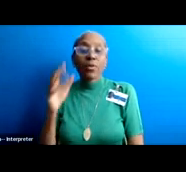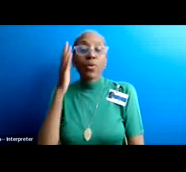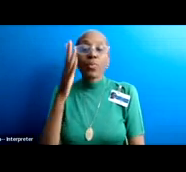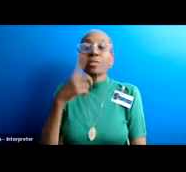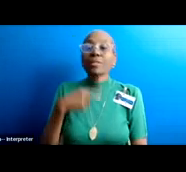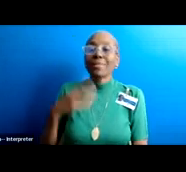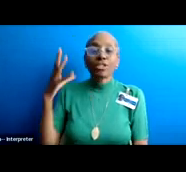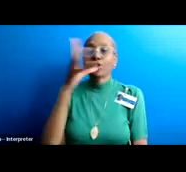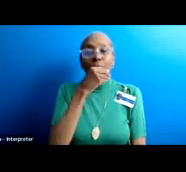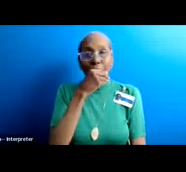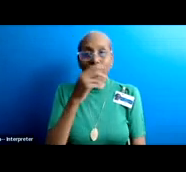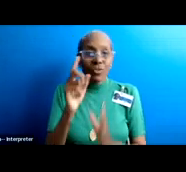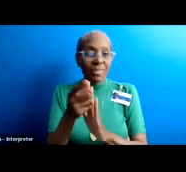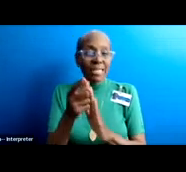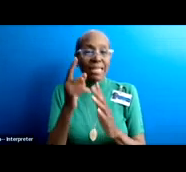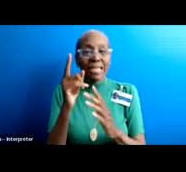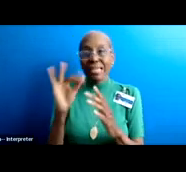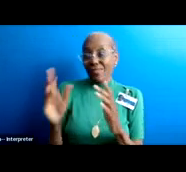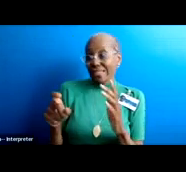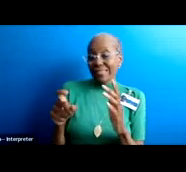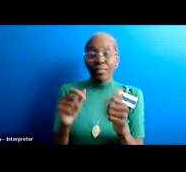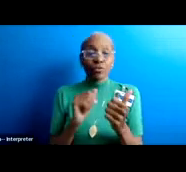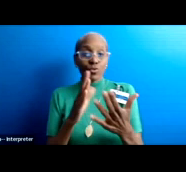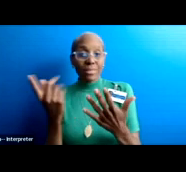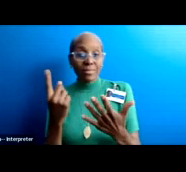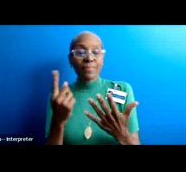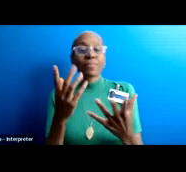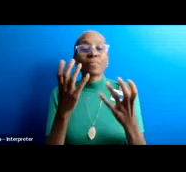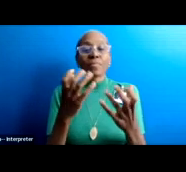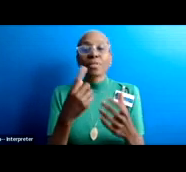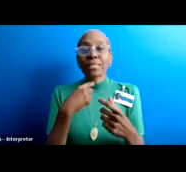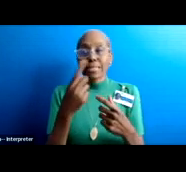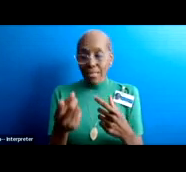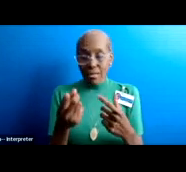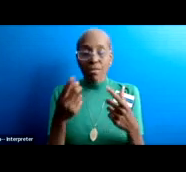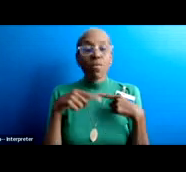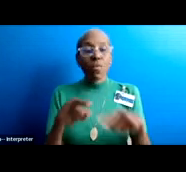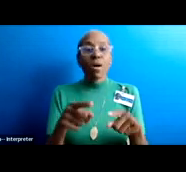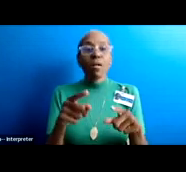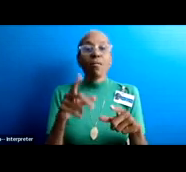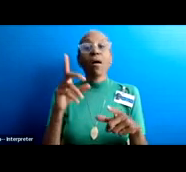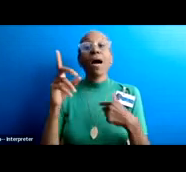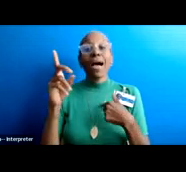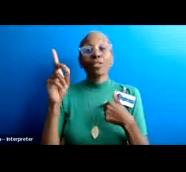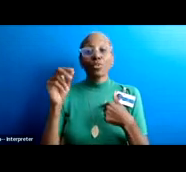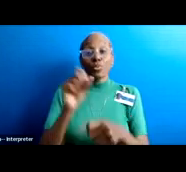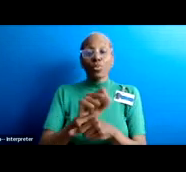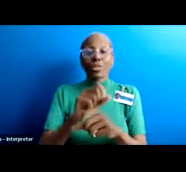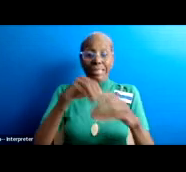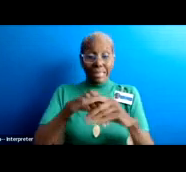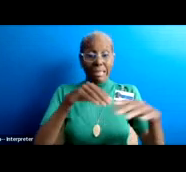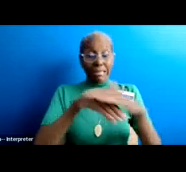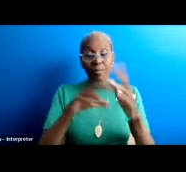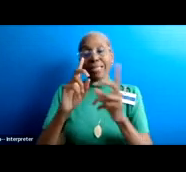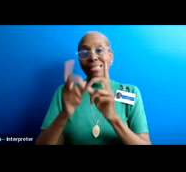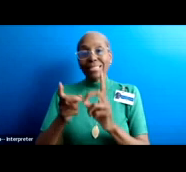tell me to shut up for a minute if I need to address something, but I do want to say, while I do work in accessibility,